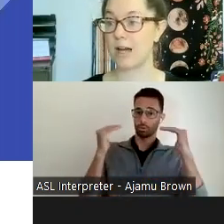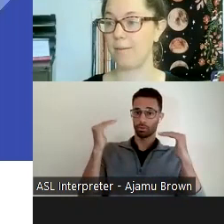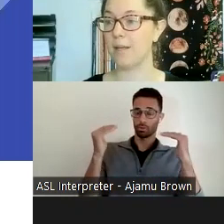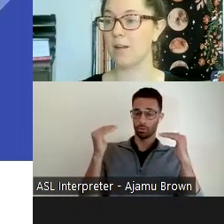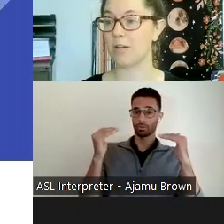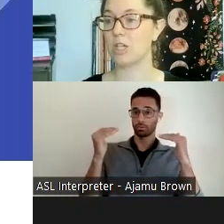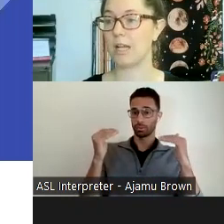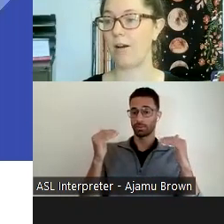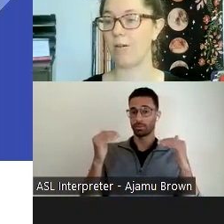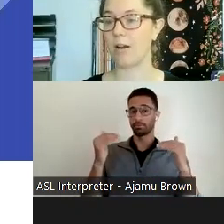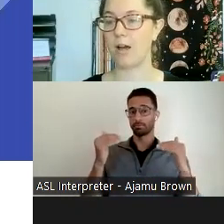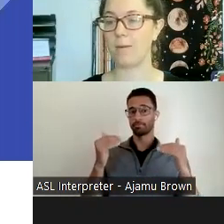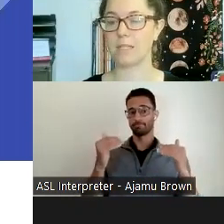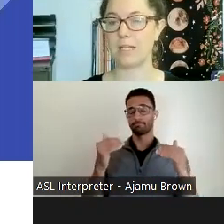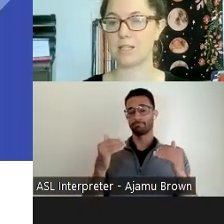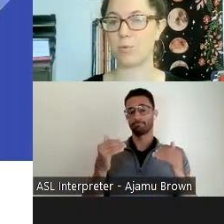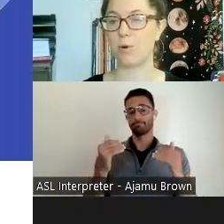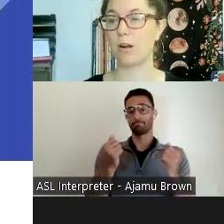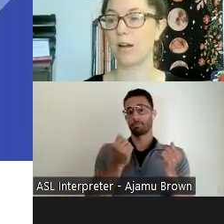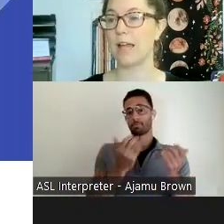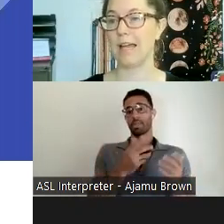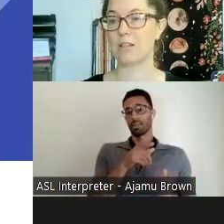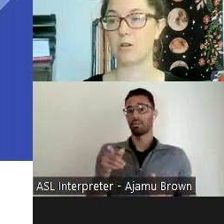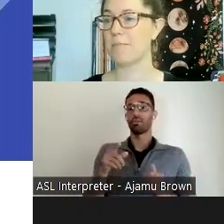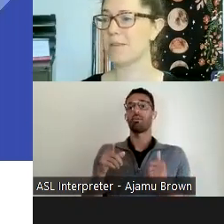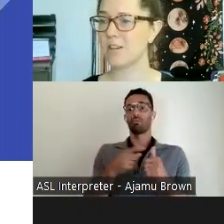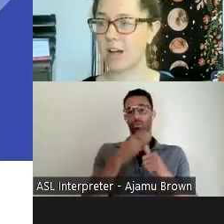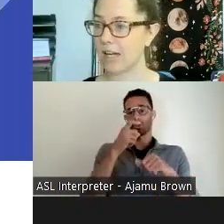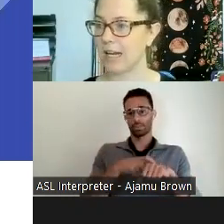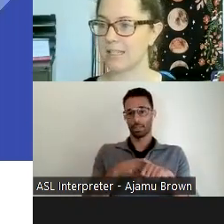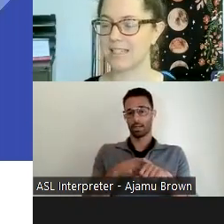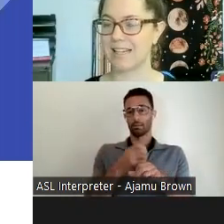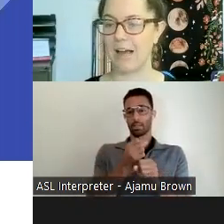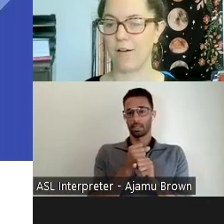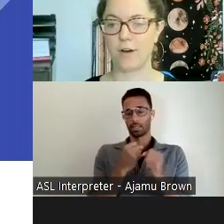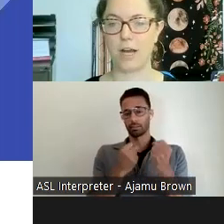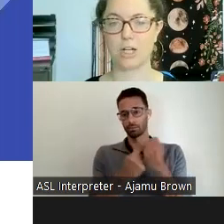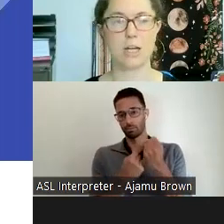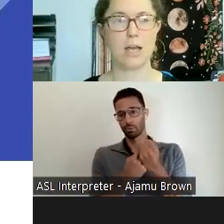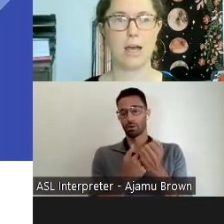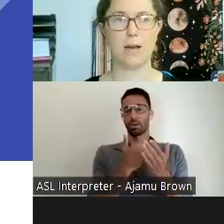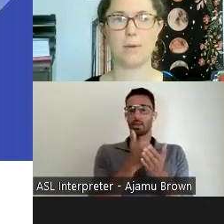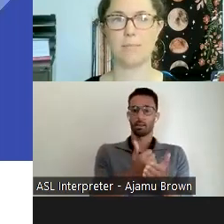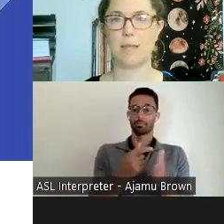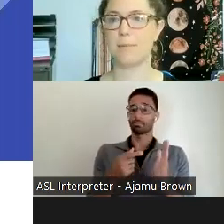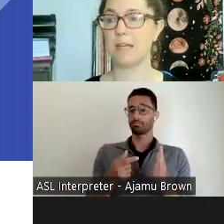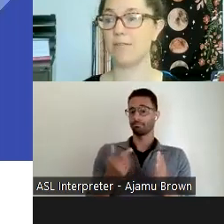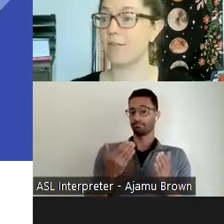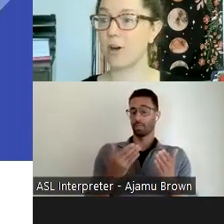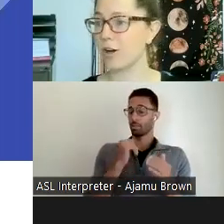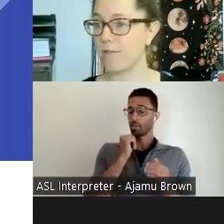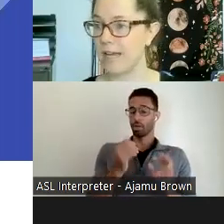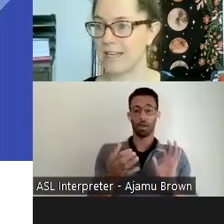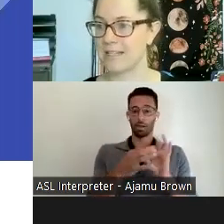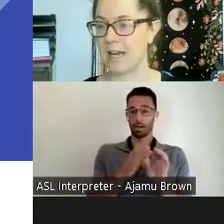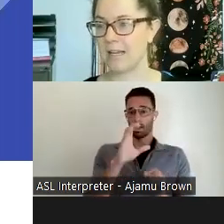first time reaching out to get support. And so maybe they're not connected to CalFresh. Maybe they've never